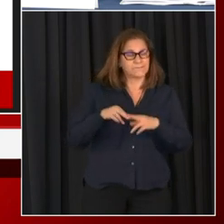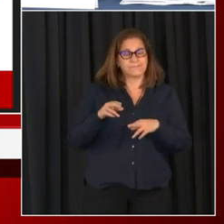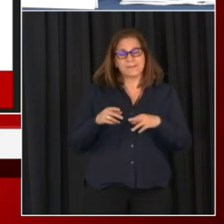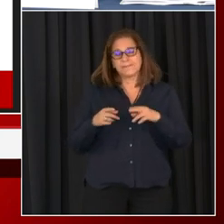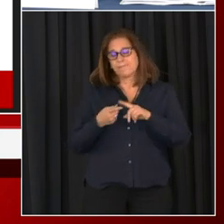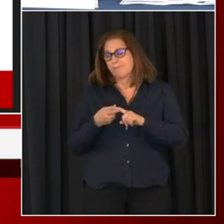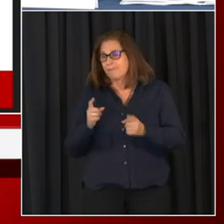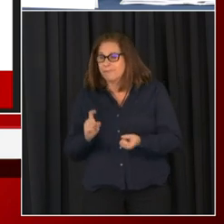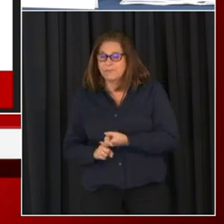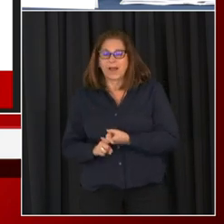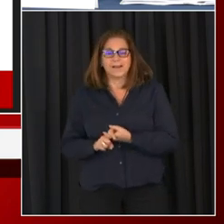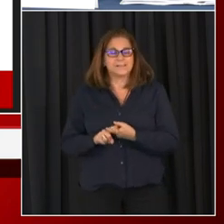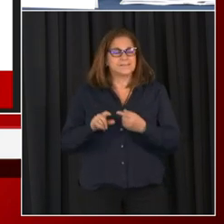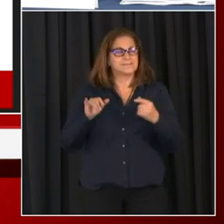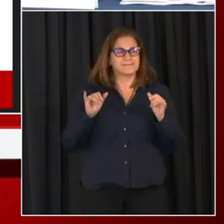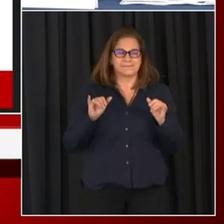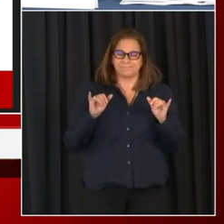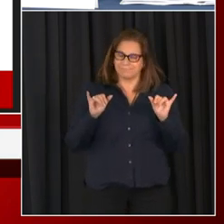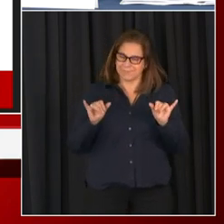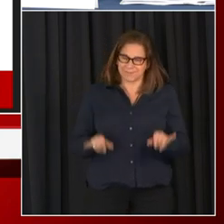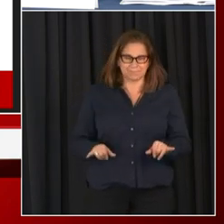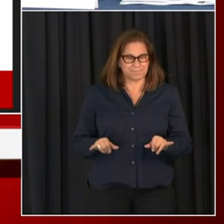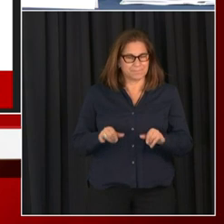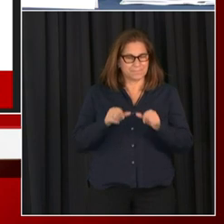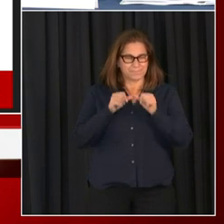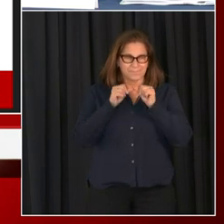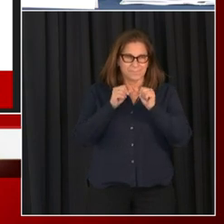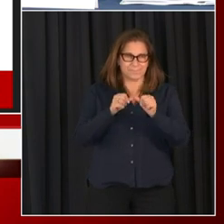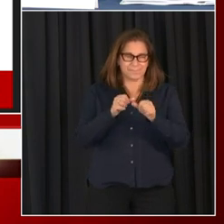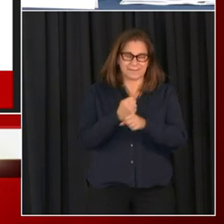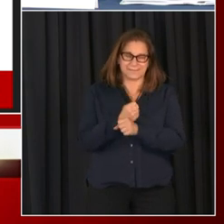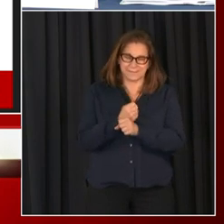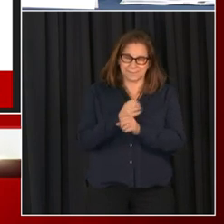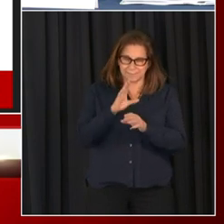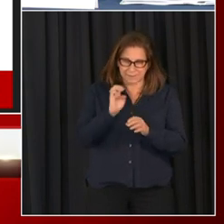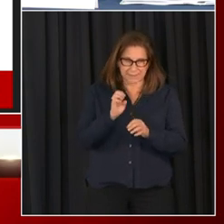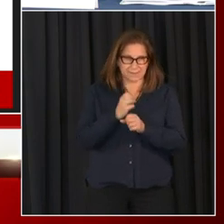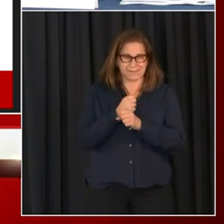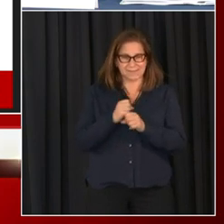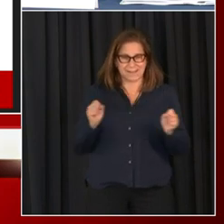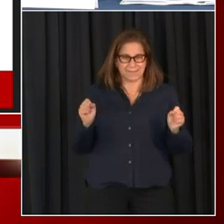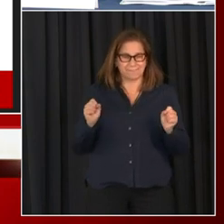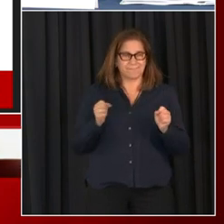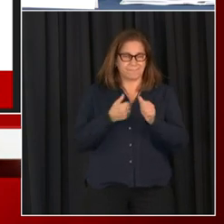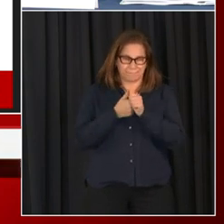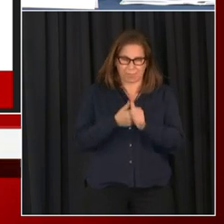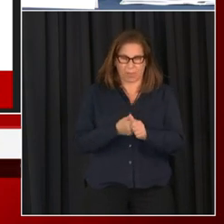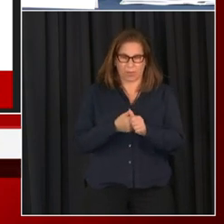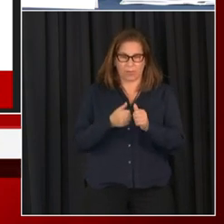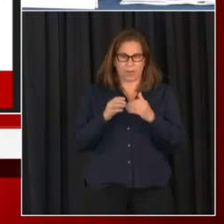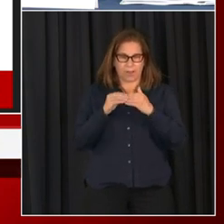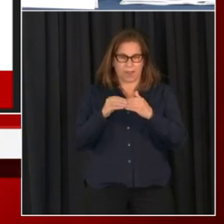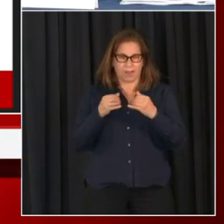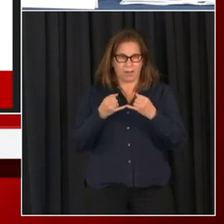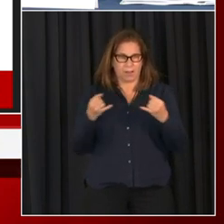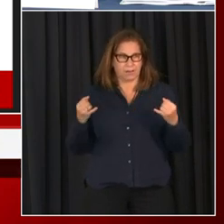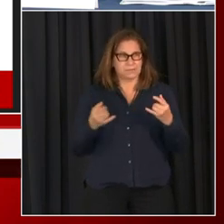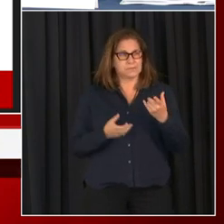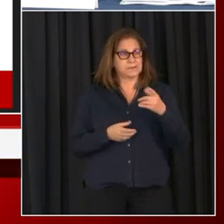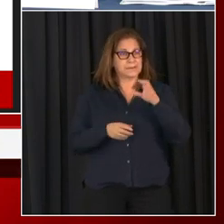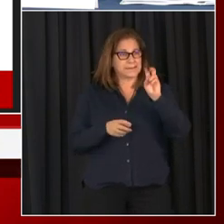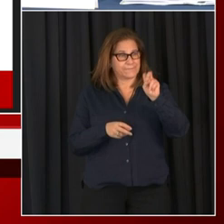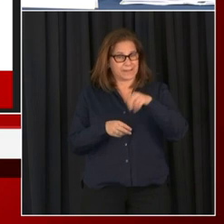but adhering to all of the structured guidelines that your employer puts forward is the best way to keep yourself safe in your